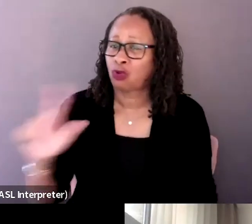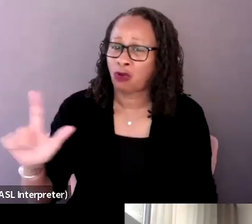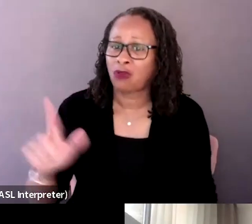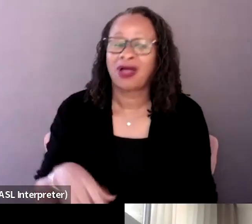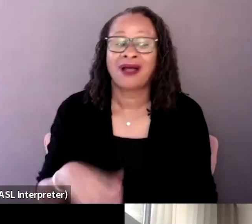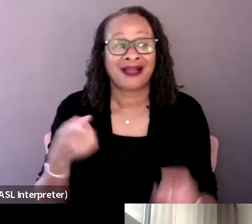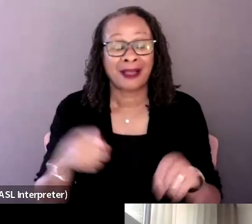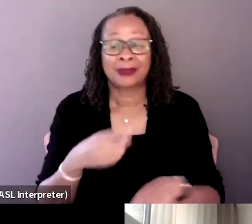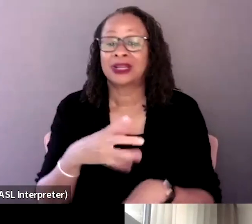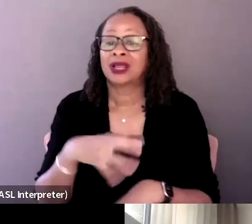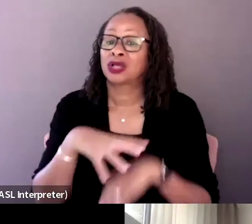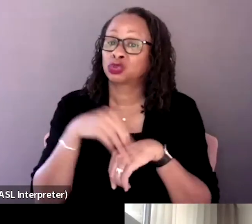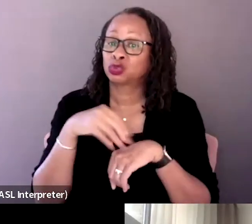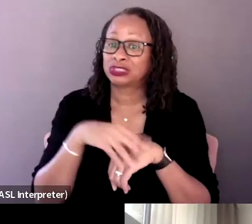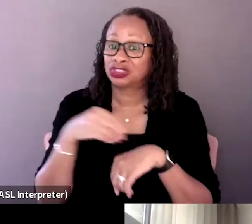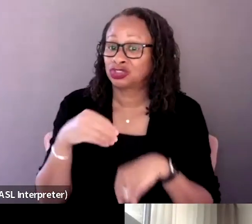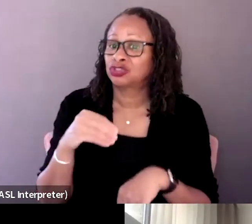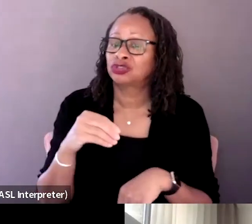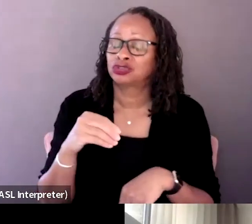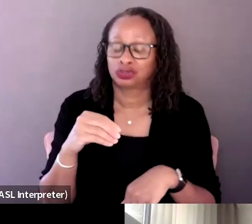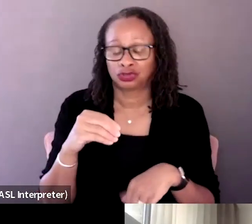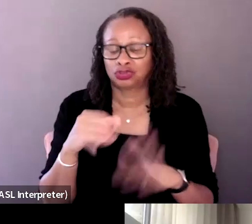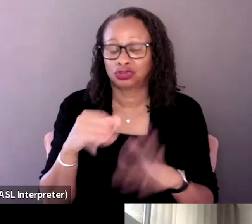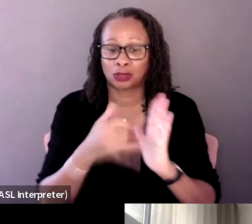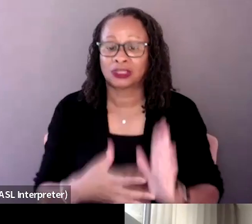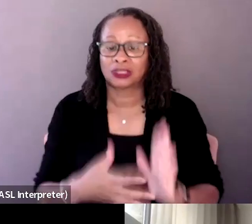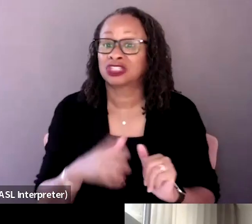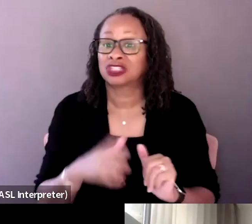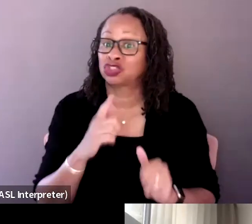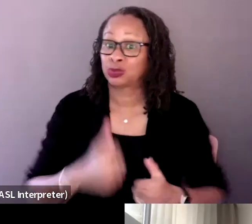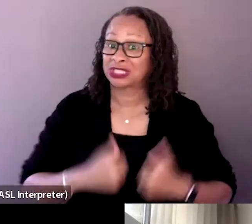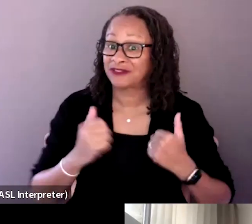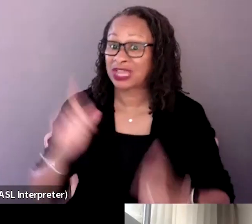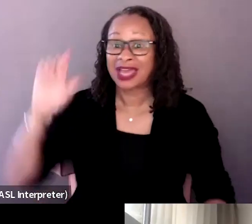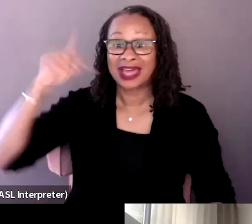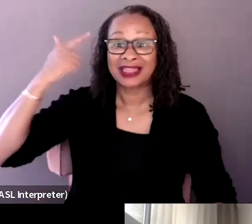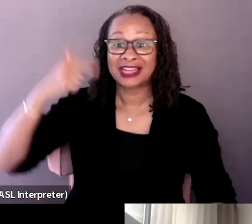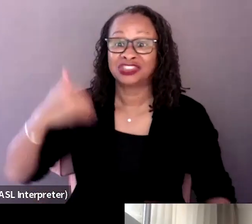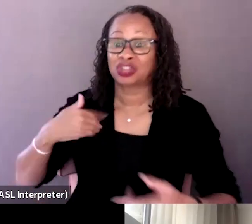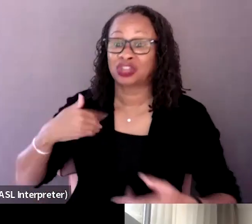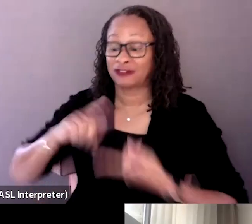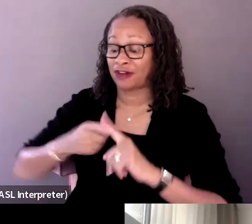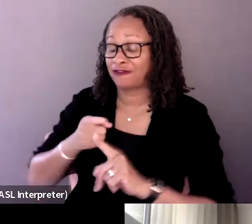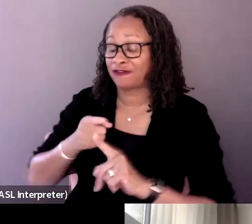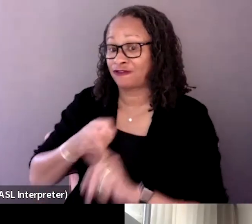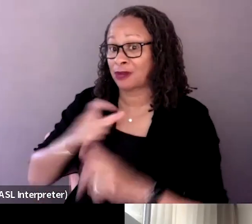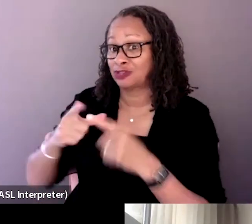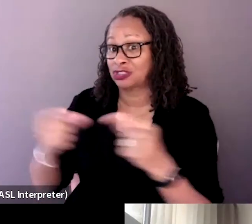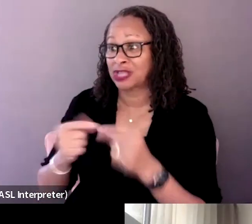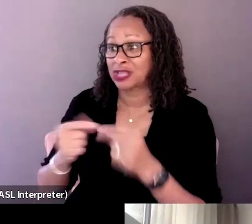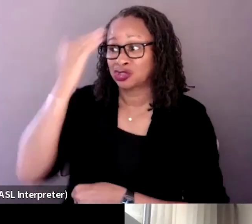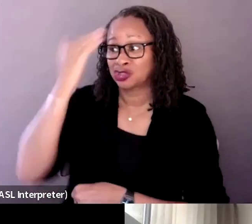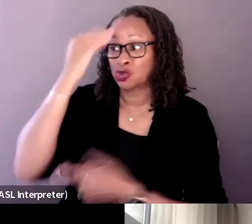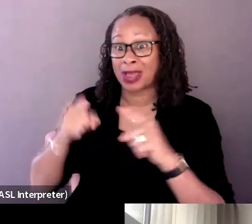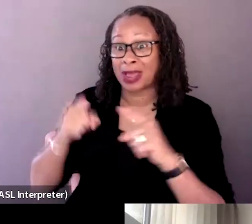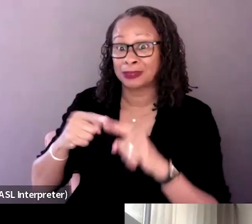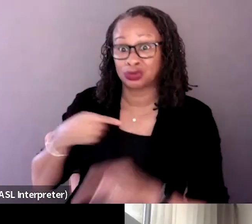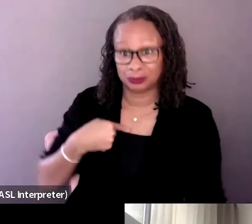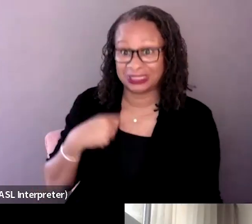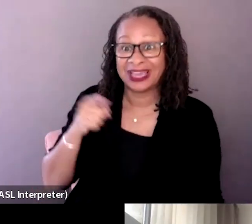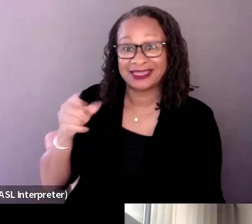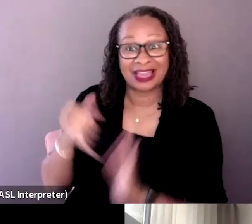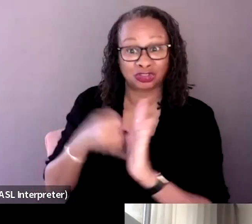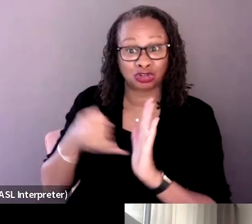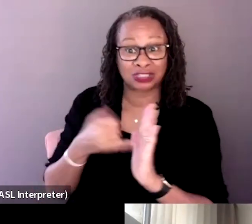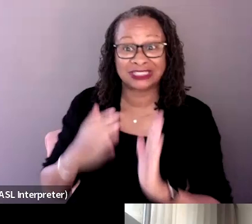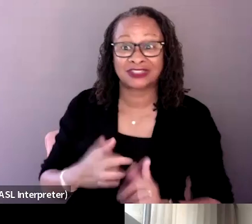was living in London, and she had a Japanese friend, and she got to know what happened to me. So they